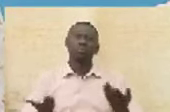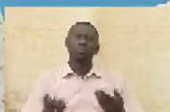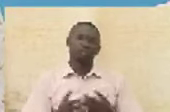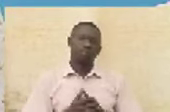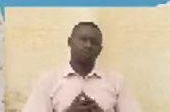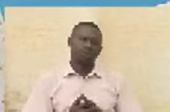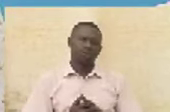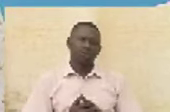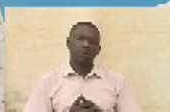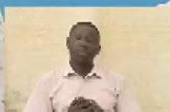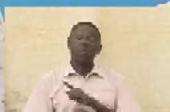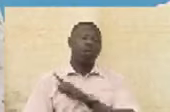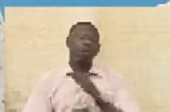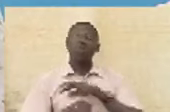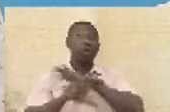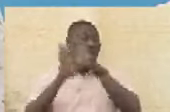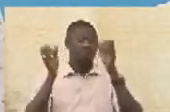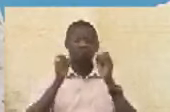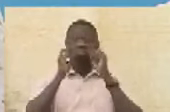surprised and puzzled.